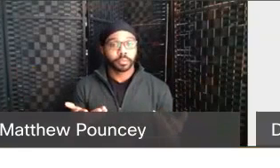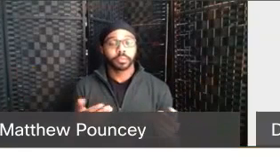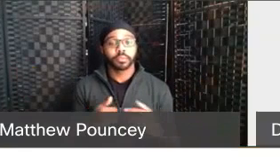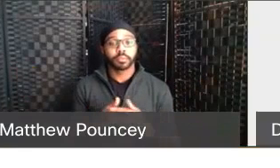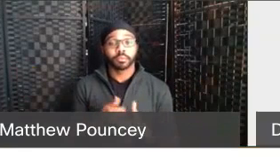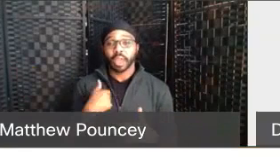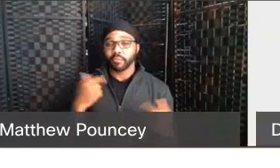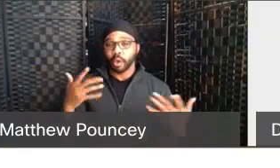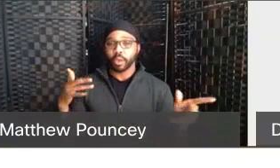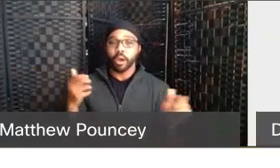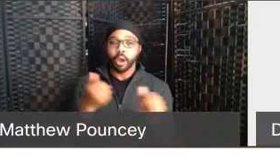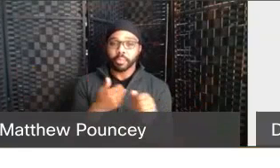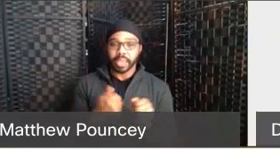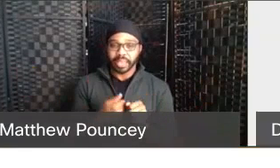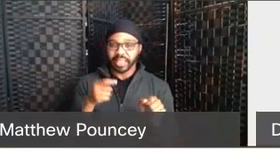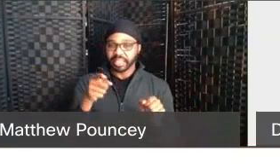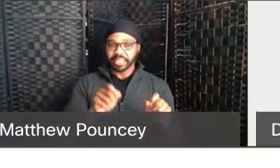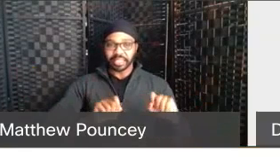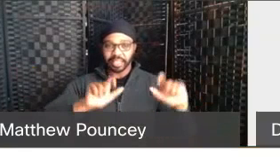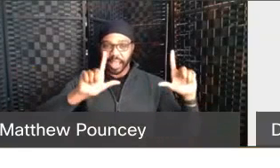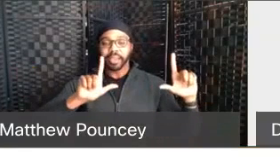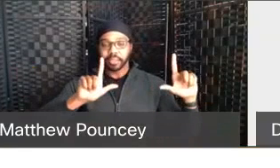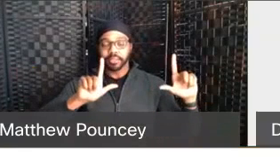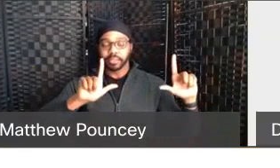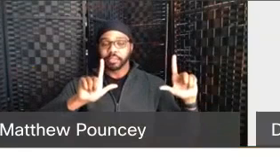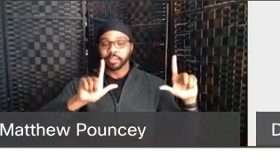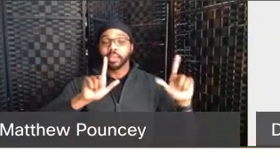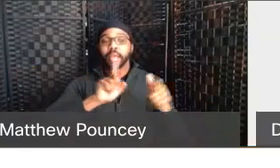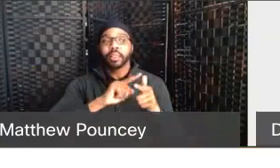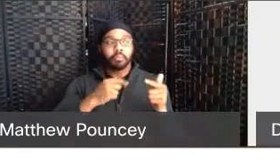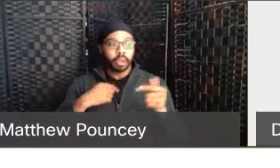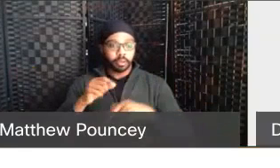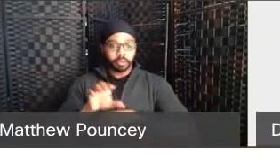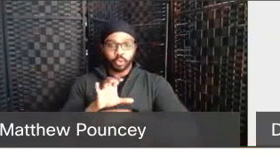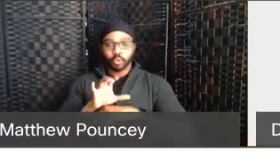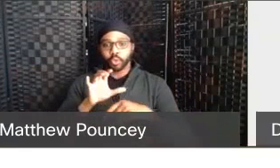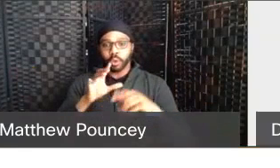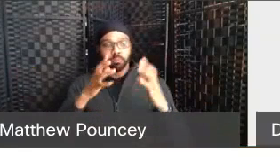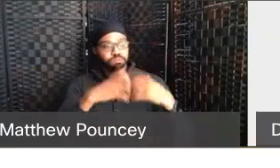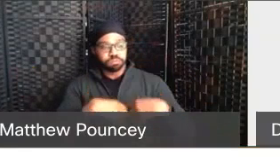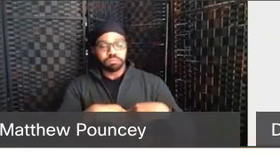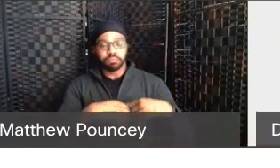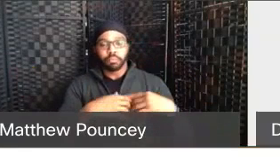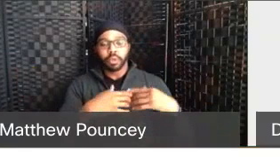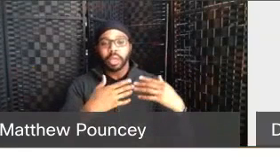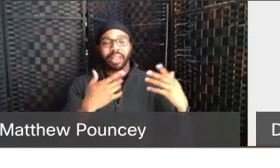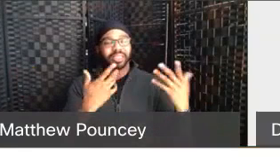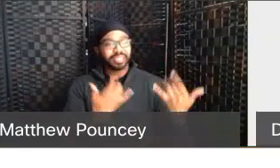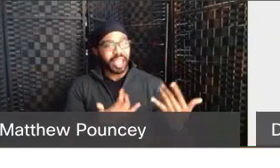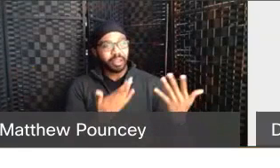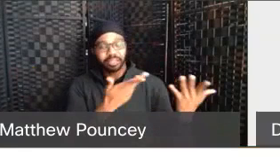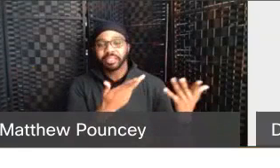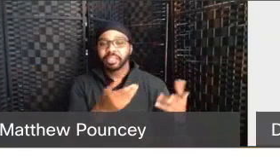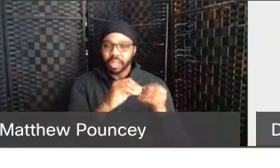I updated these slides, and then when my computer crashed, the numbers I hadn't saved. So this number's off by a